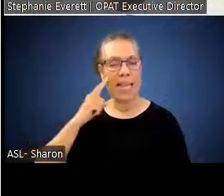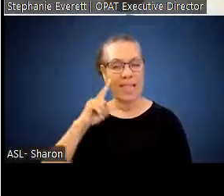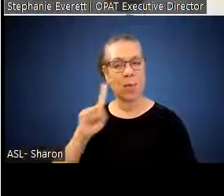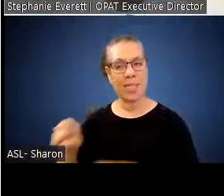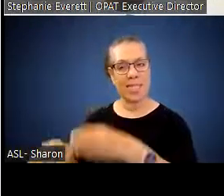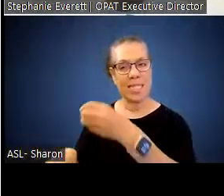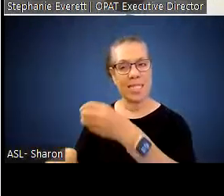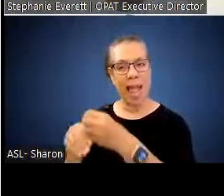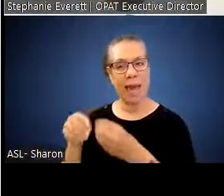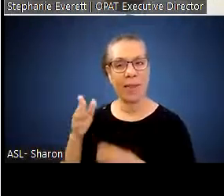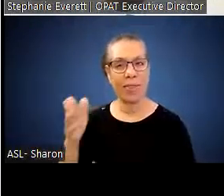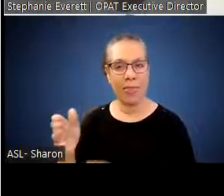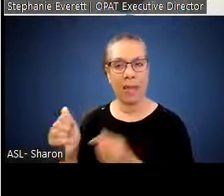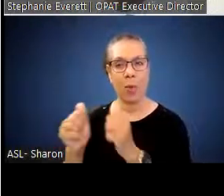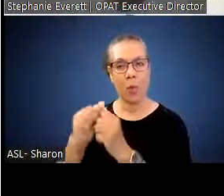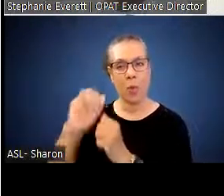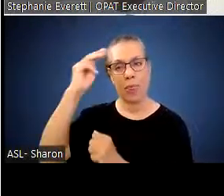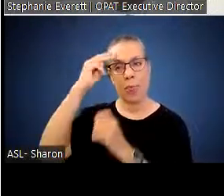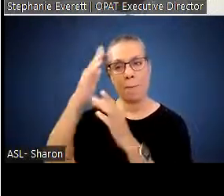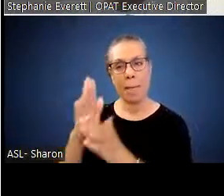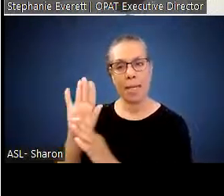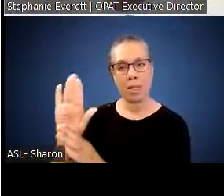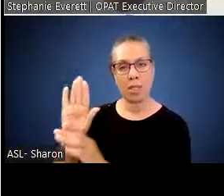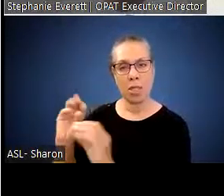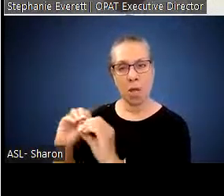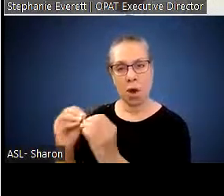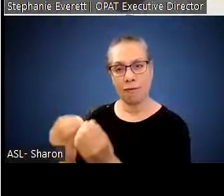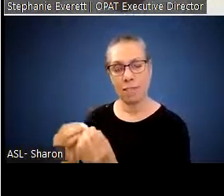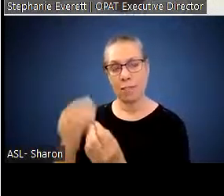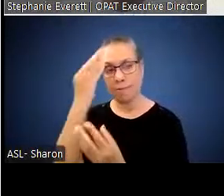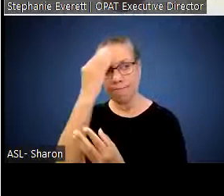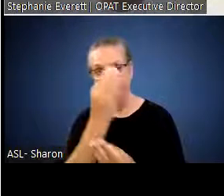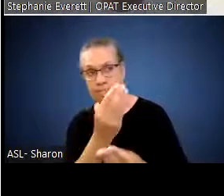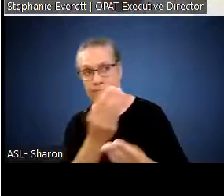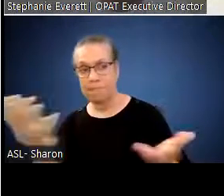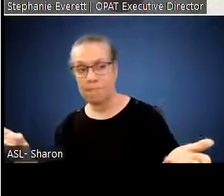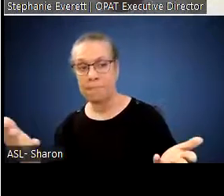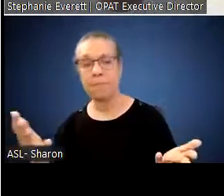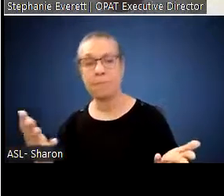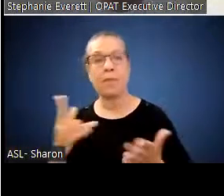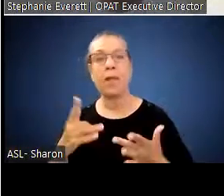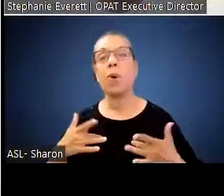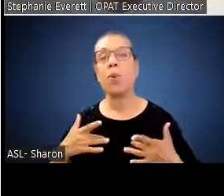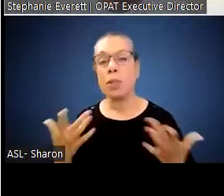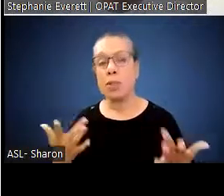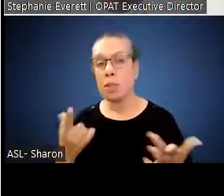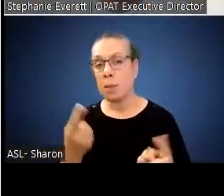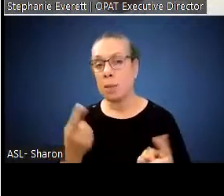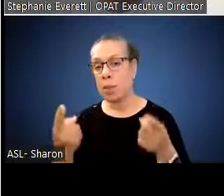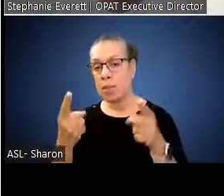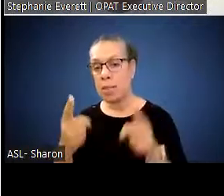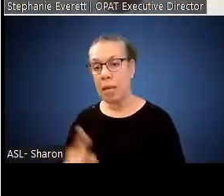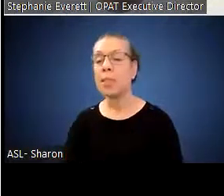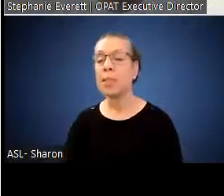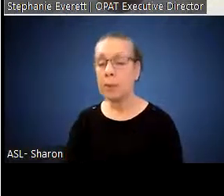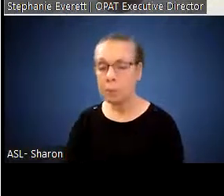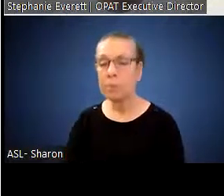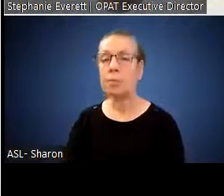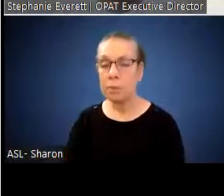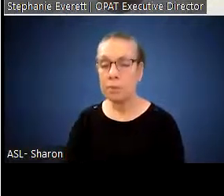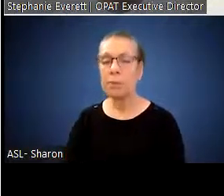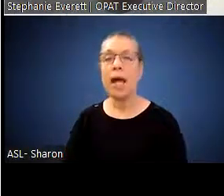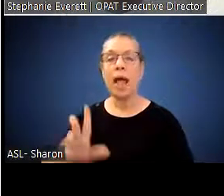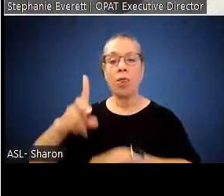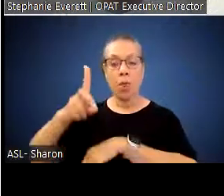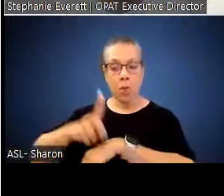keep people, kind of notified on what's happening and, like kind of the duties of